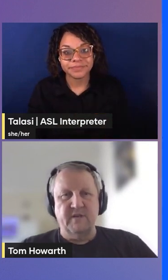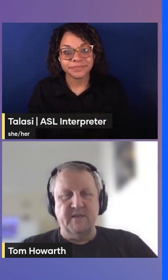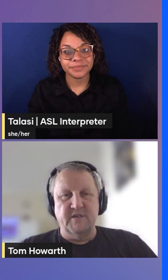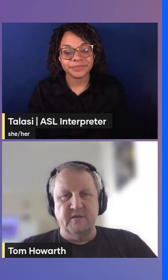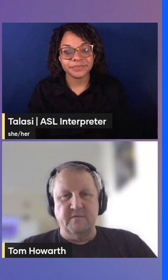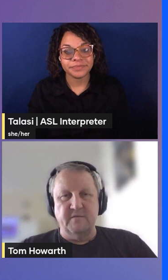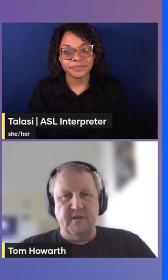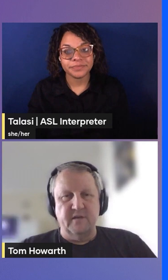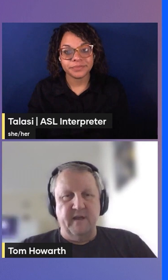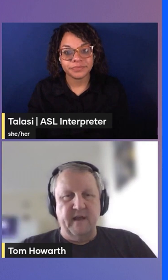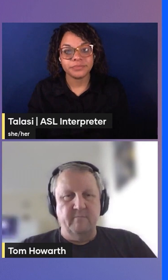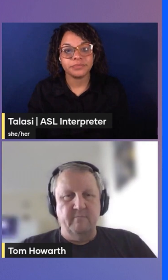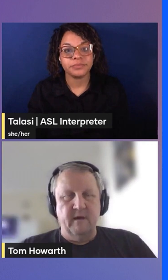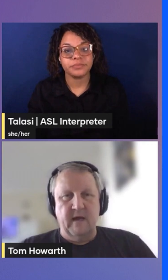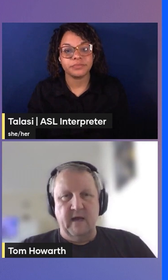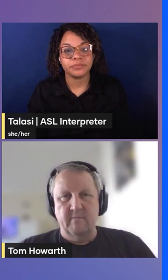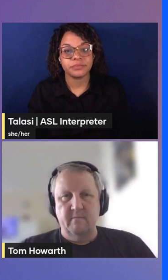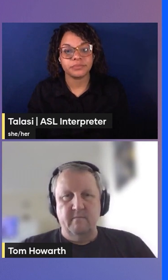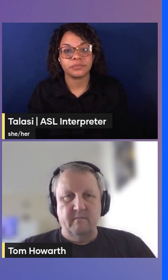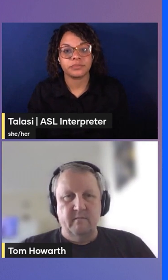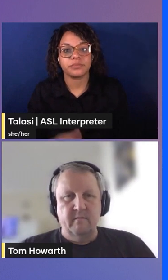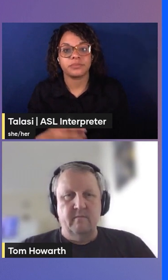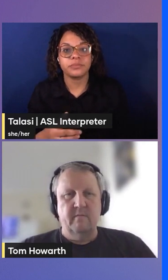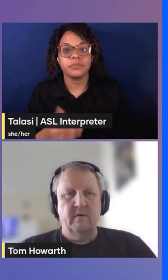You can have sensitive strings in there.